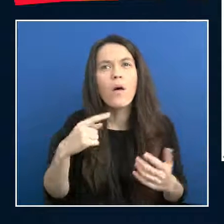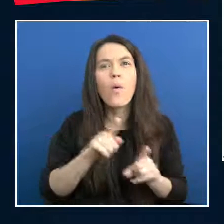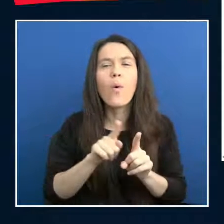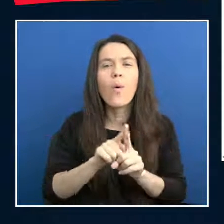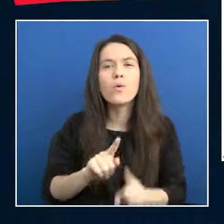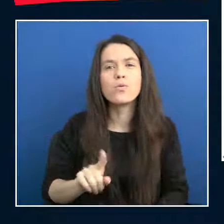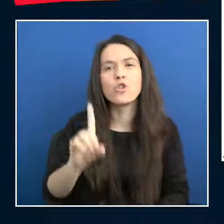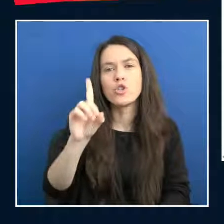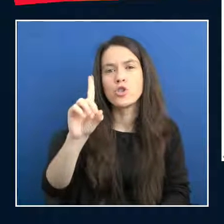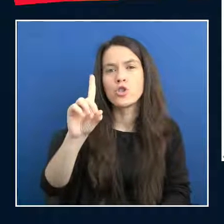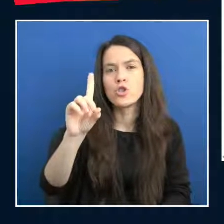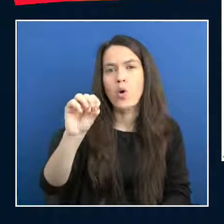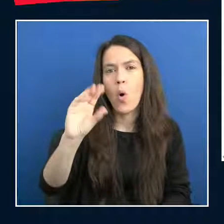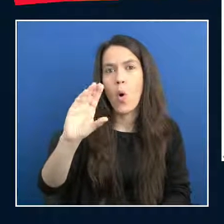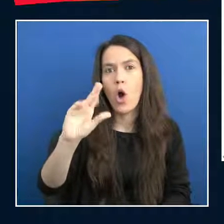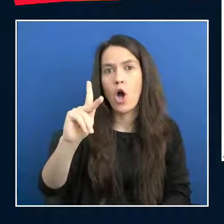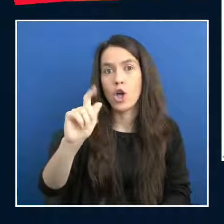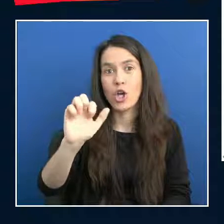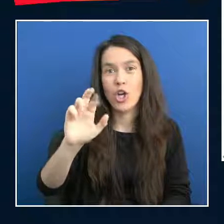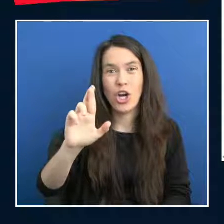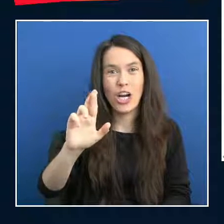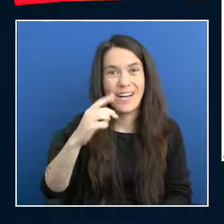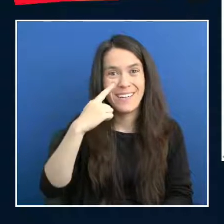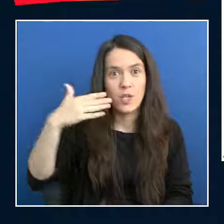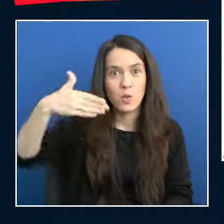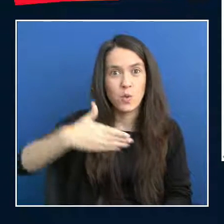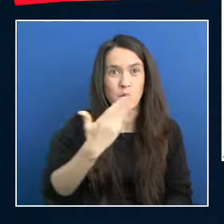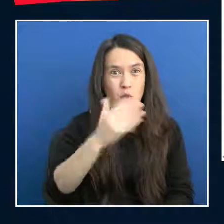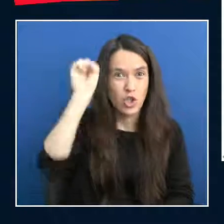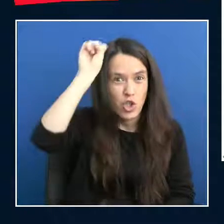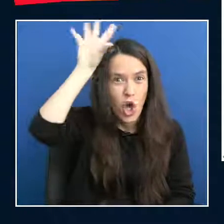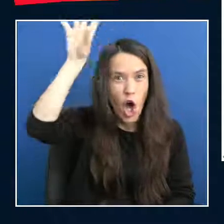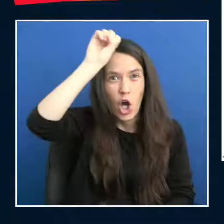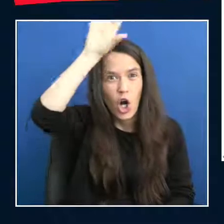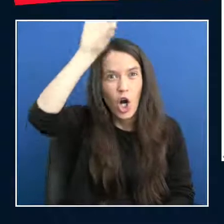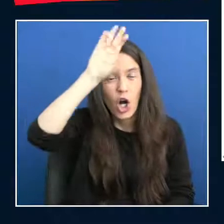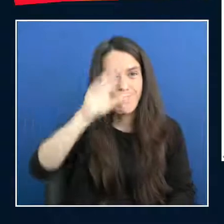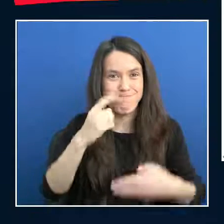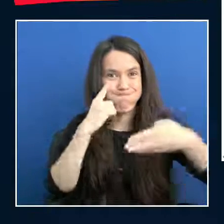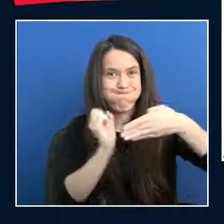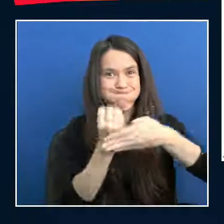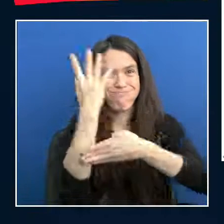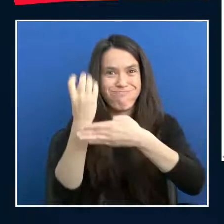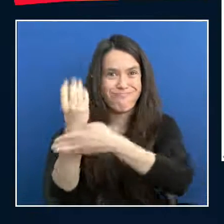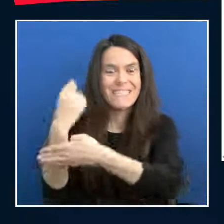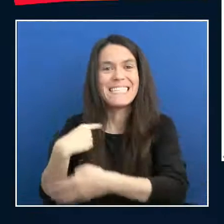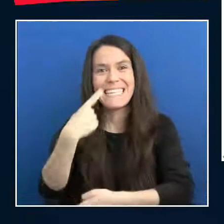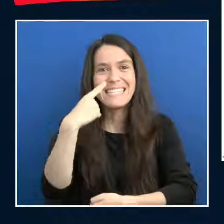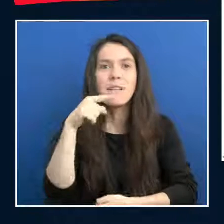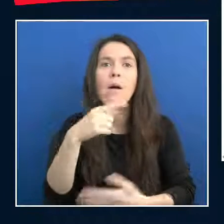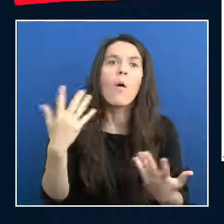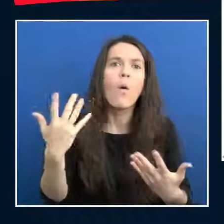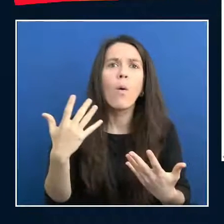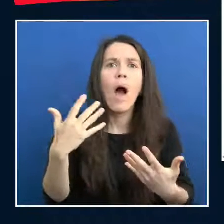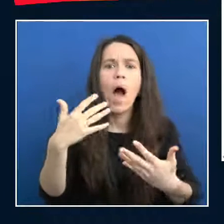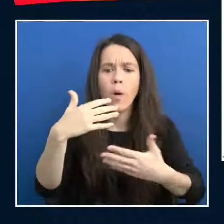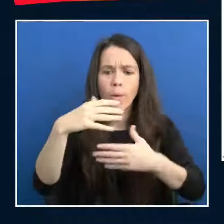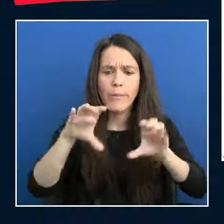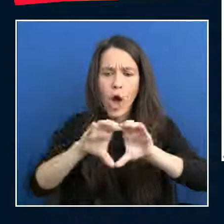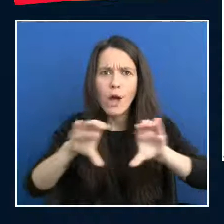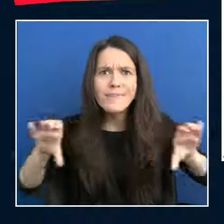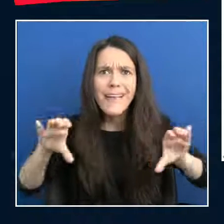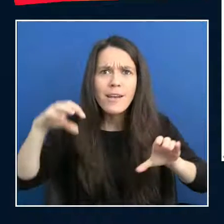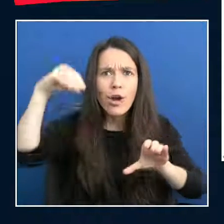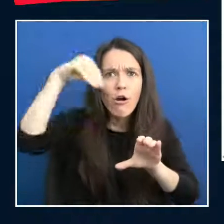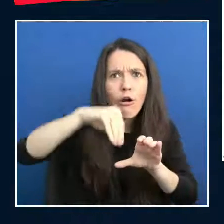to use it. Also, we will Dockerize an Umbraco application or even run Umbraco in a container. We'll talk